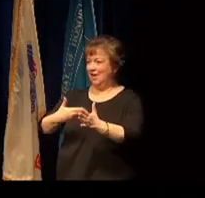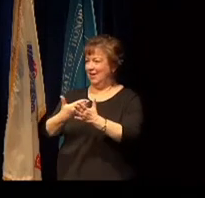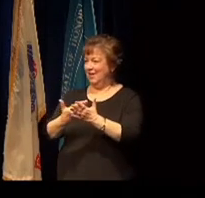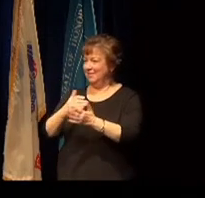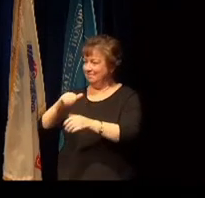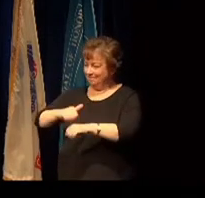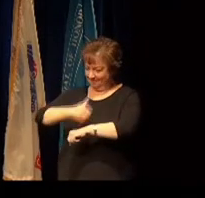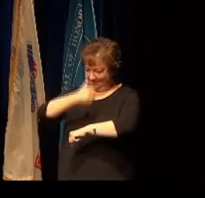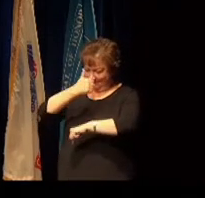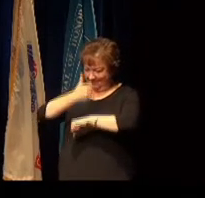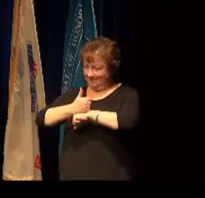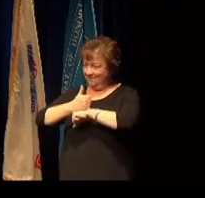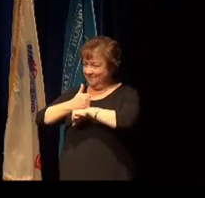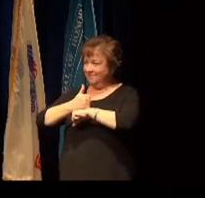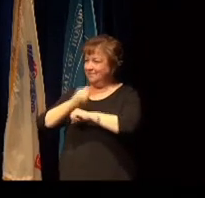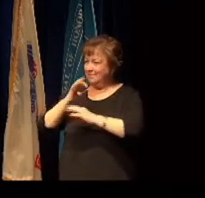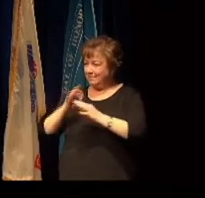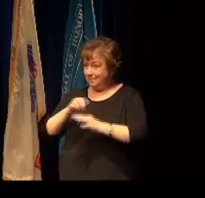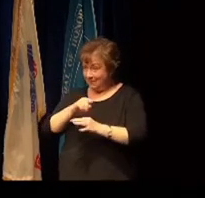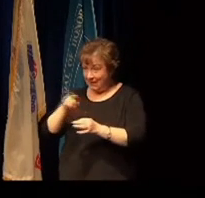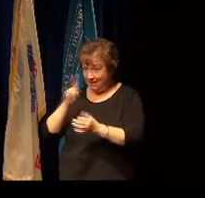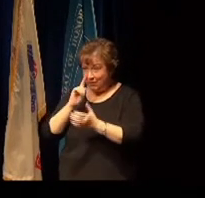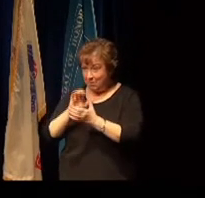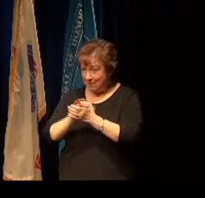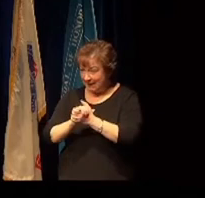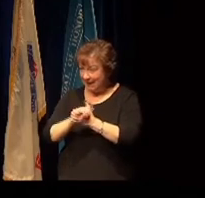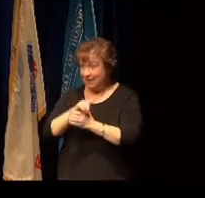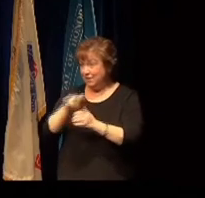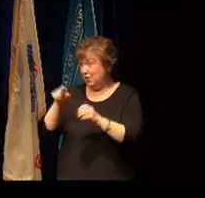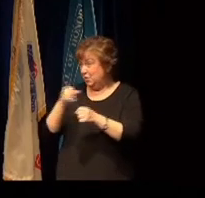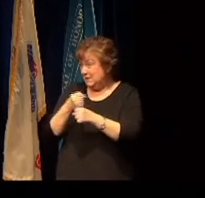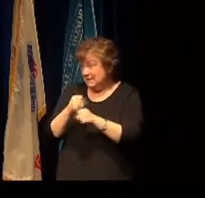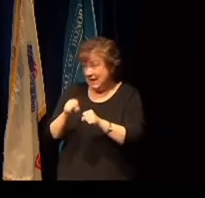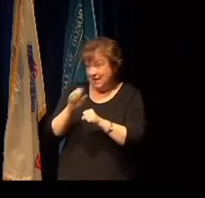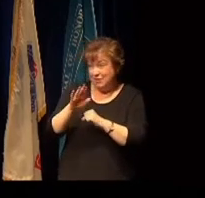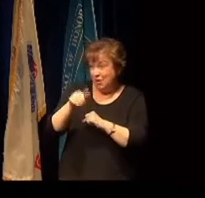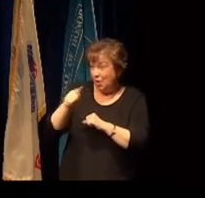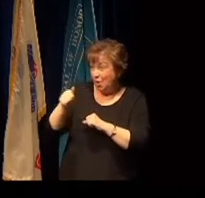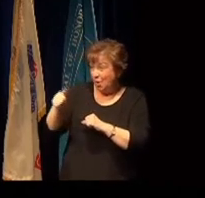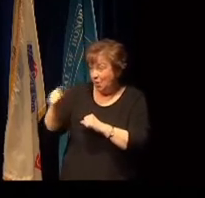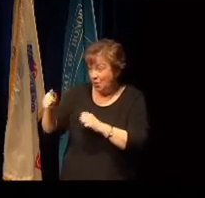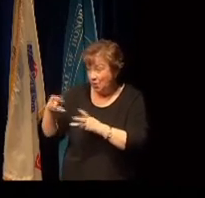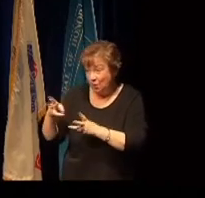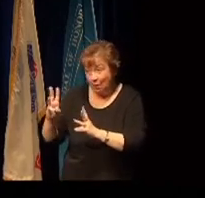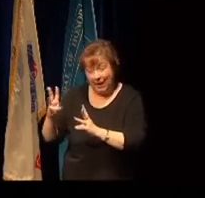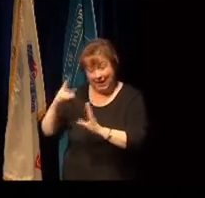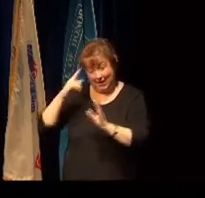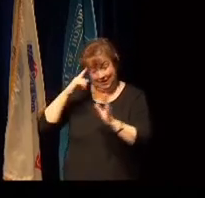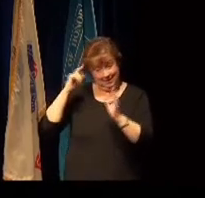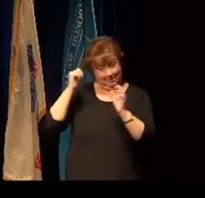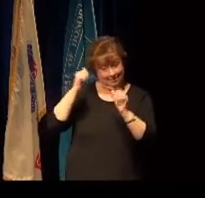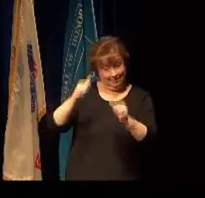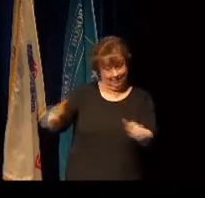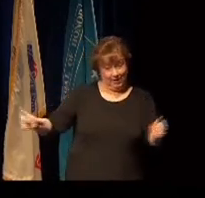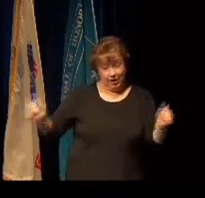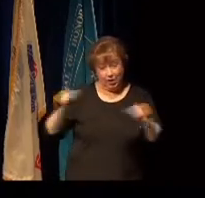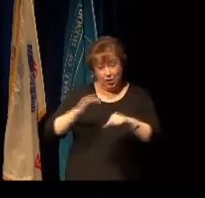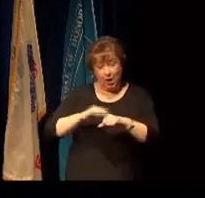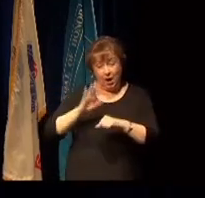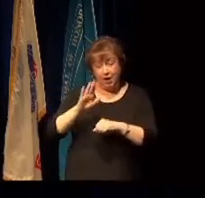believe that you can be saved by your own way, then you are on your own.